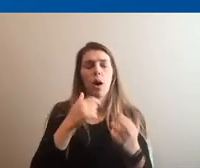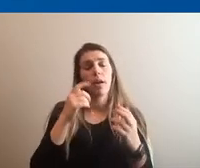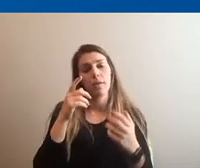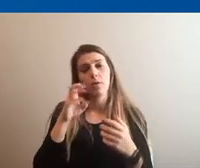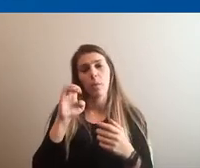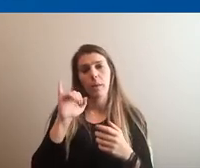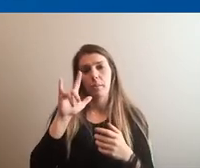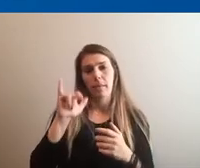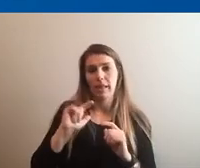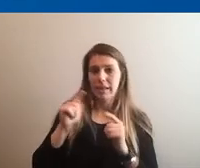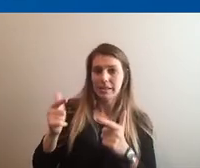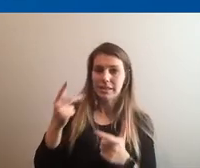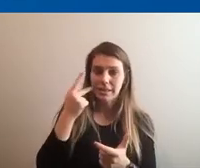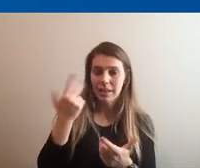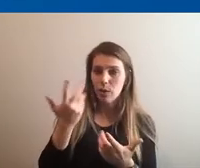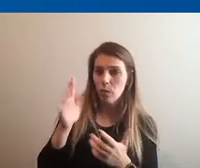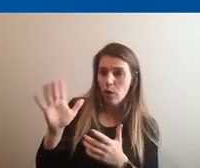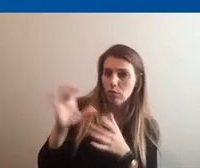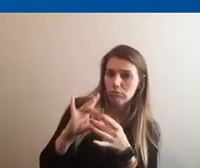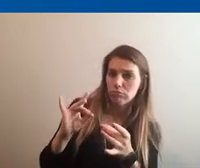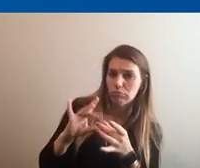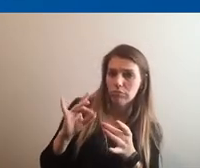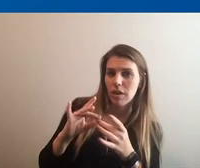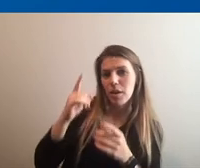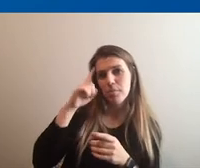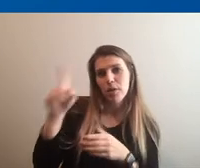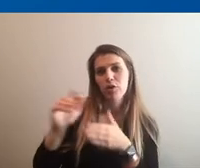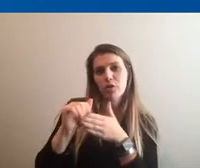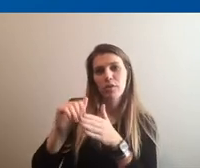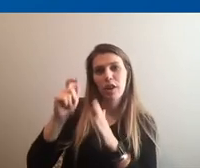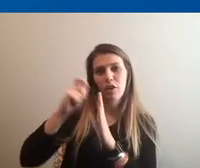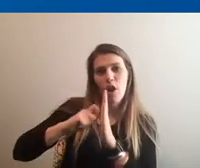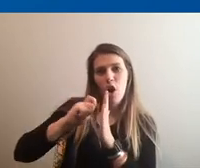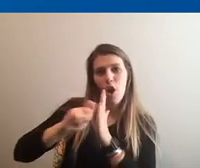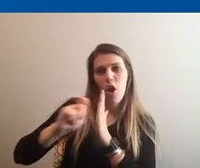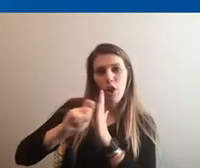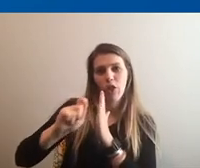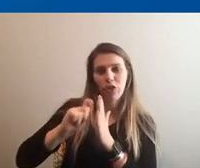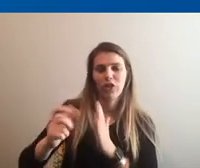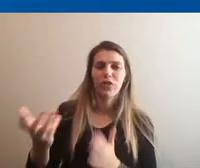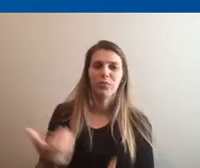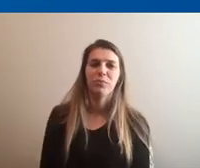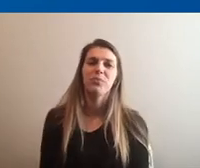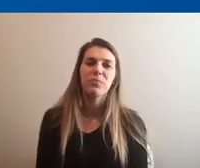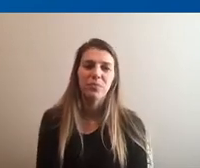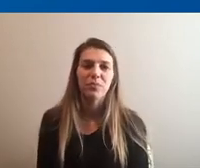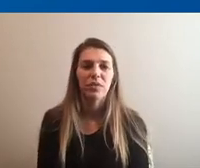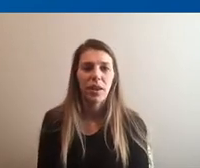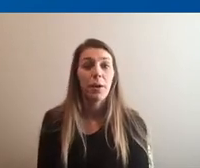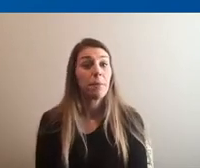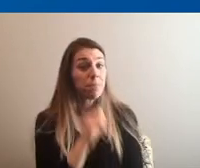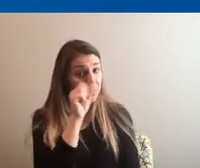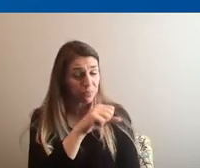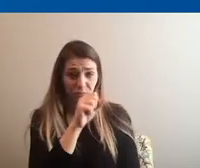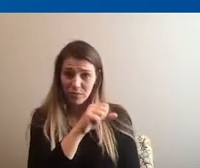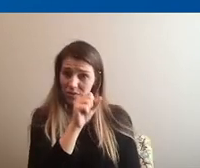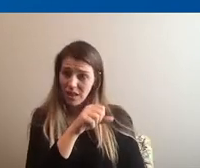that, see what she has to say, since she was the lead author on one of our papers. Yeah,